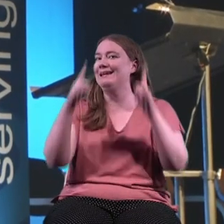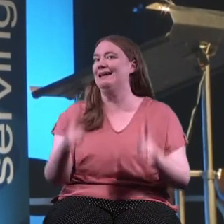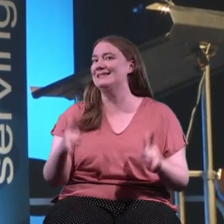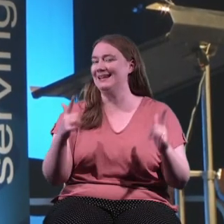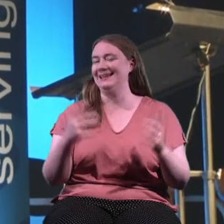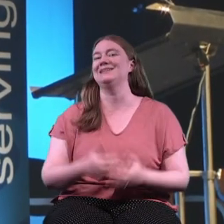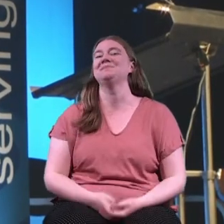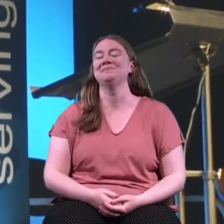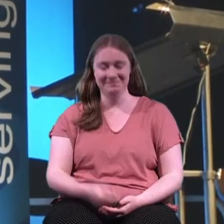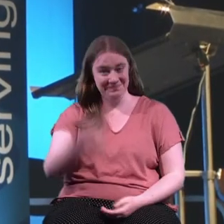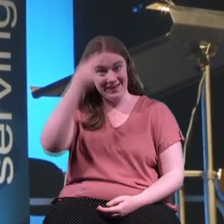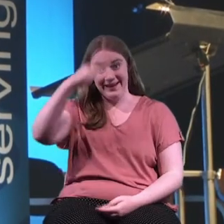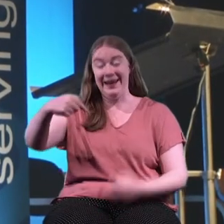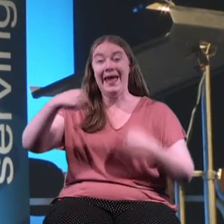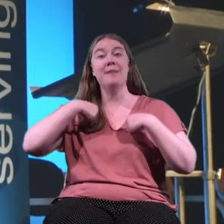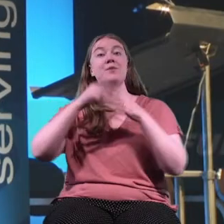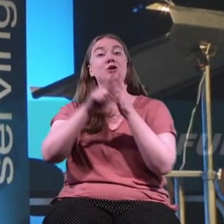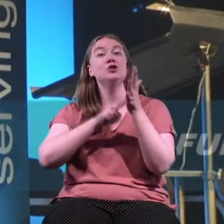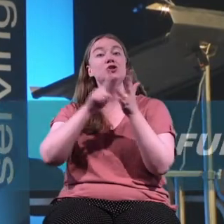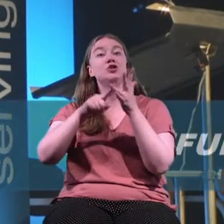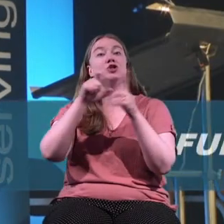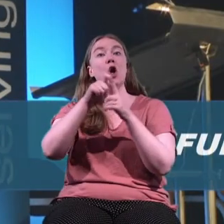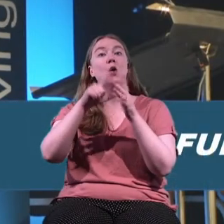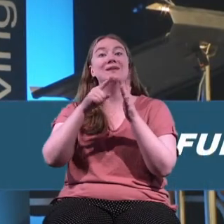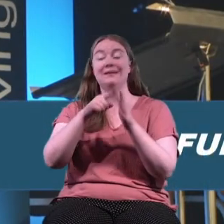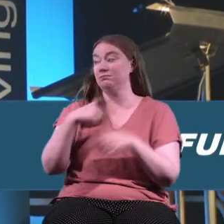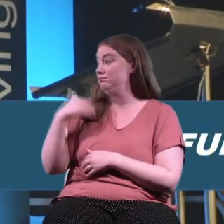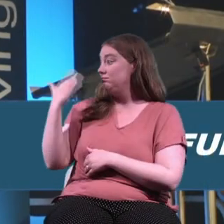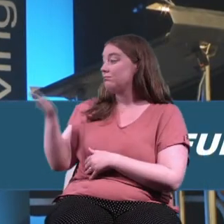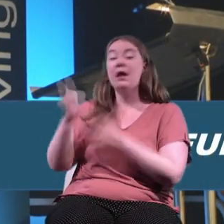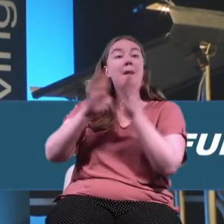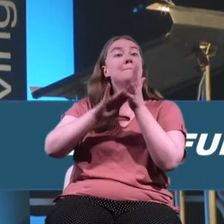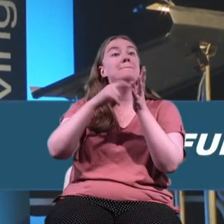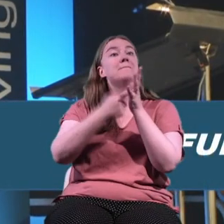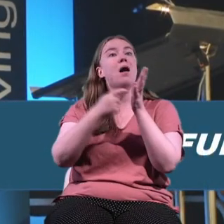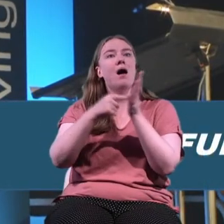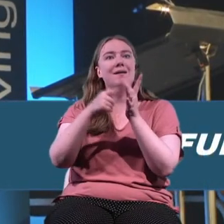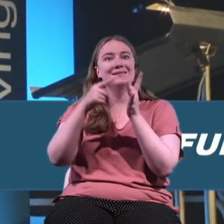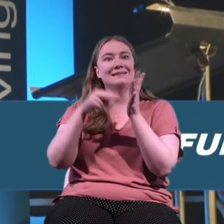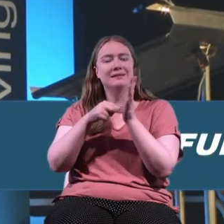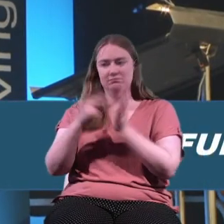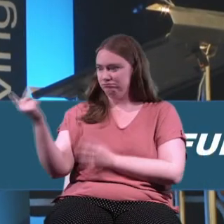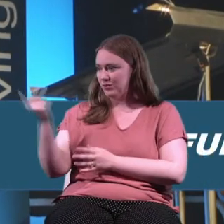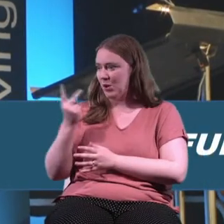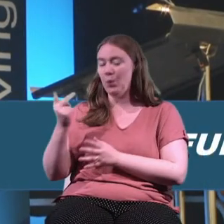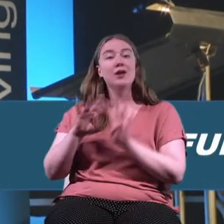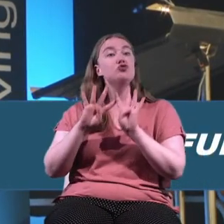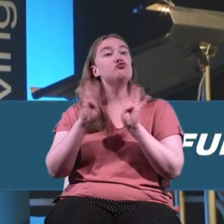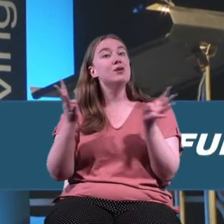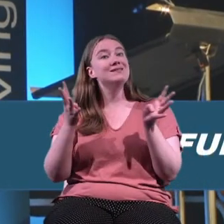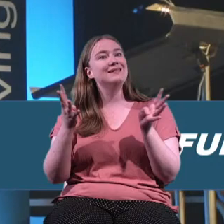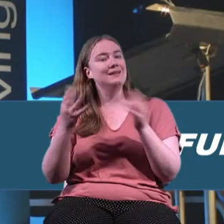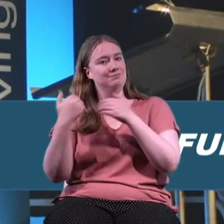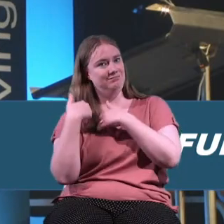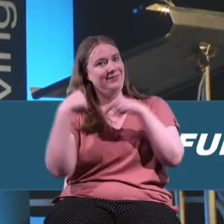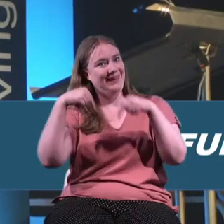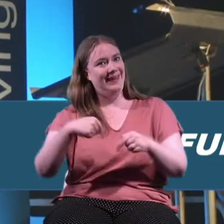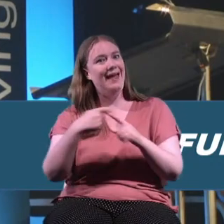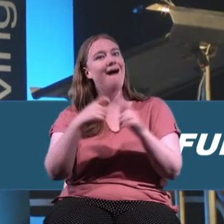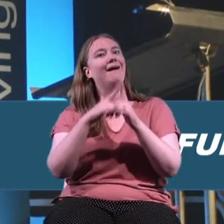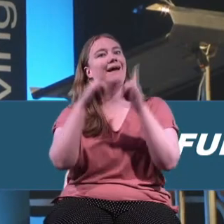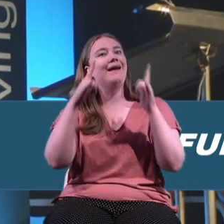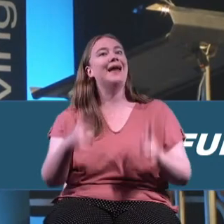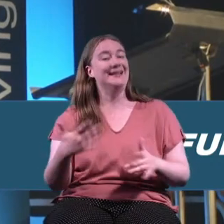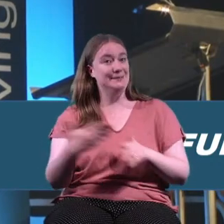My name is Jodie and this is Martin and we are trustees here at Keswick Ministries. And you can probably